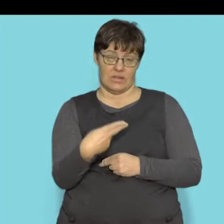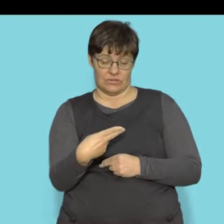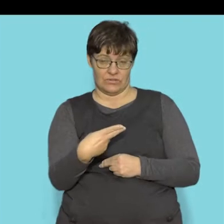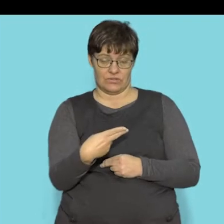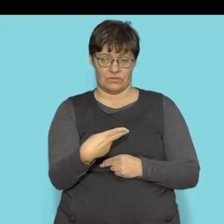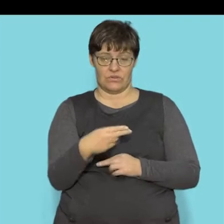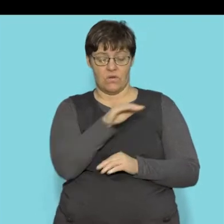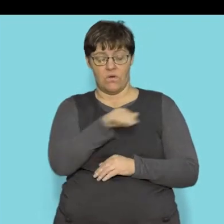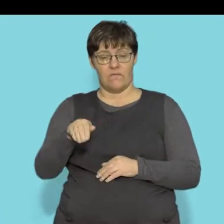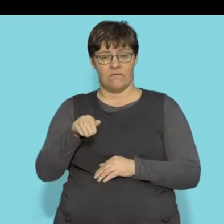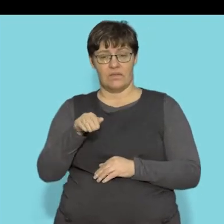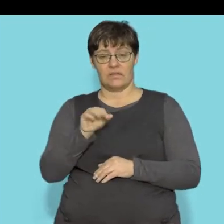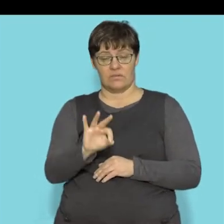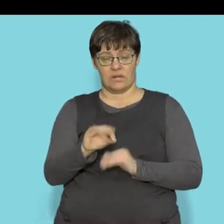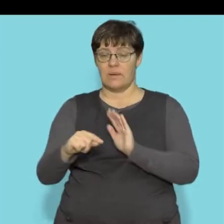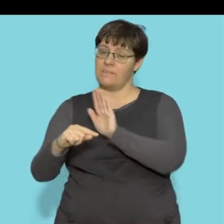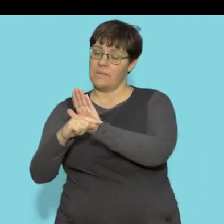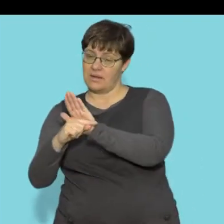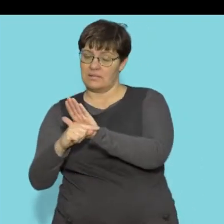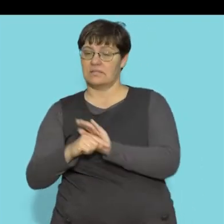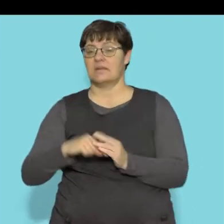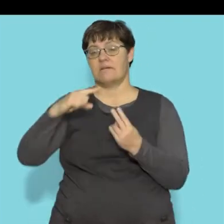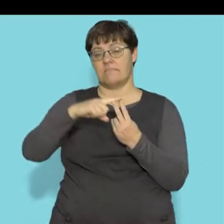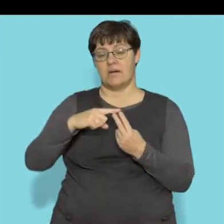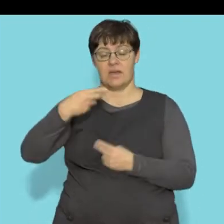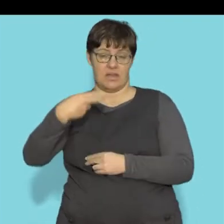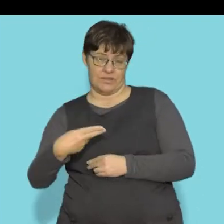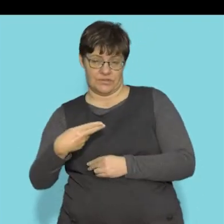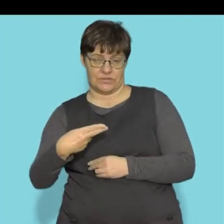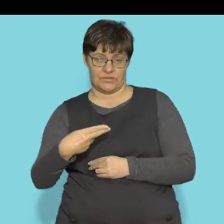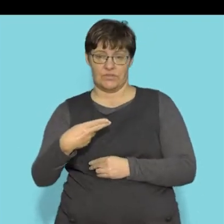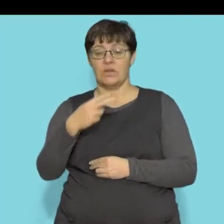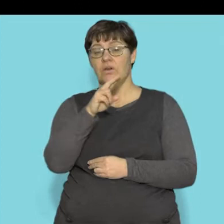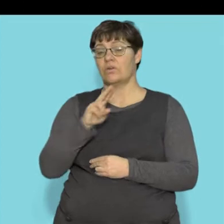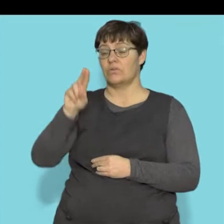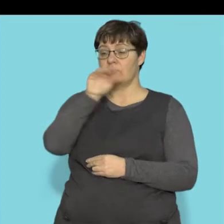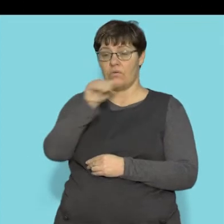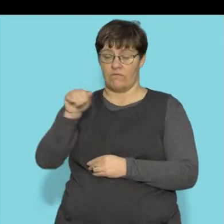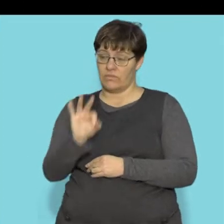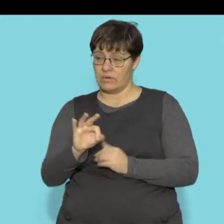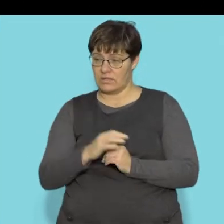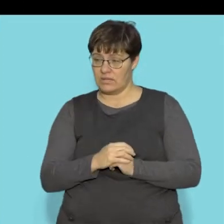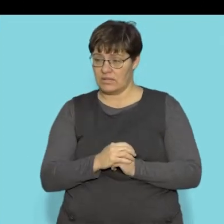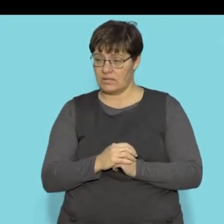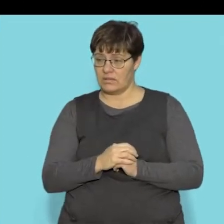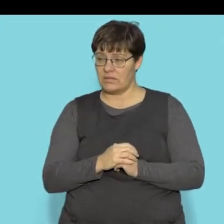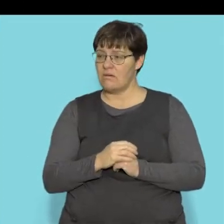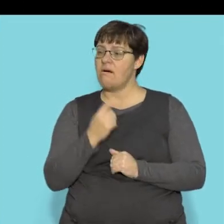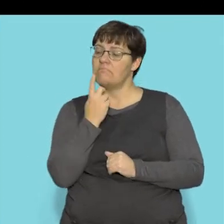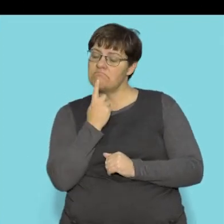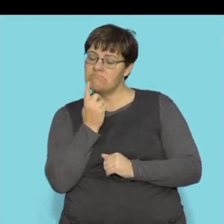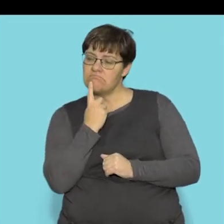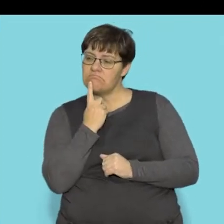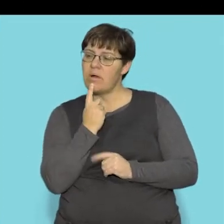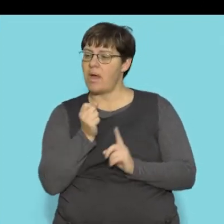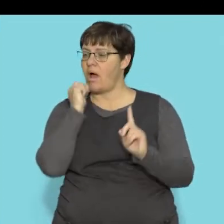pi h over 3 minus pi h cubed over 3. And I can see I have arrived